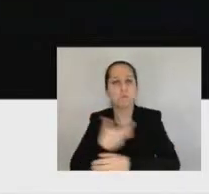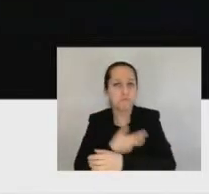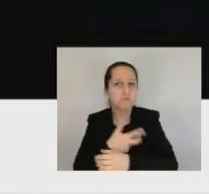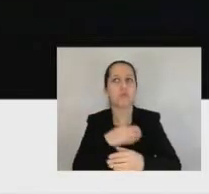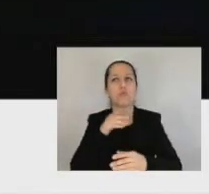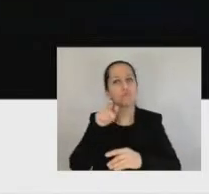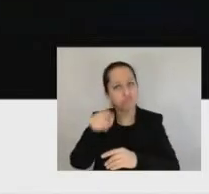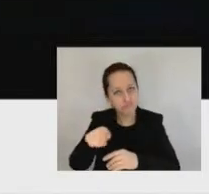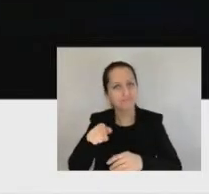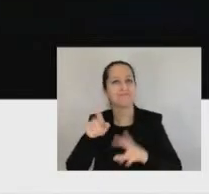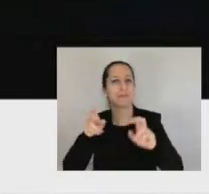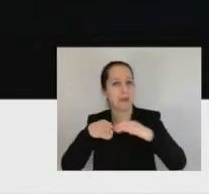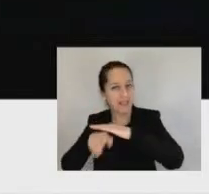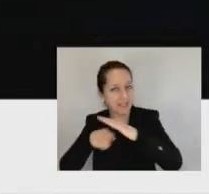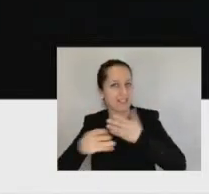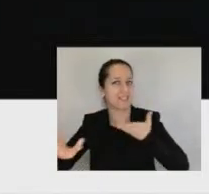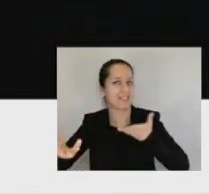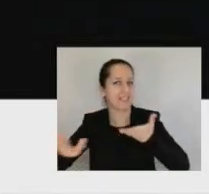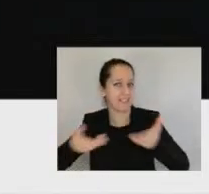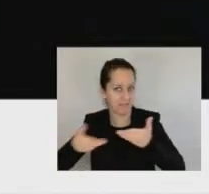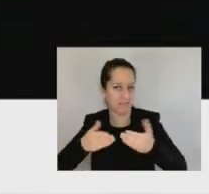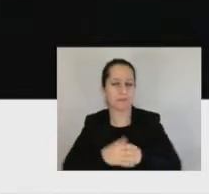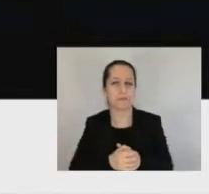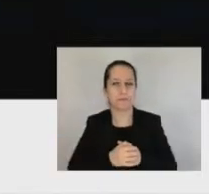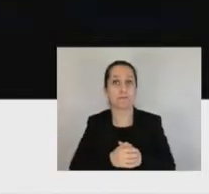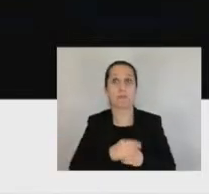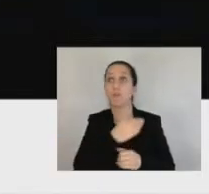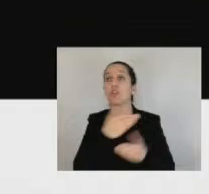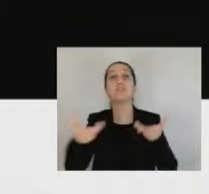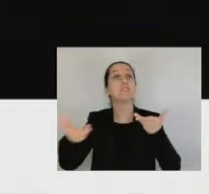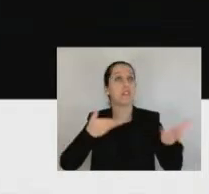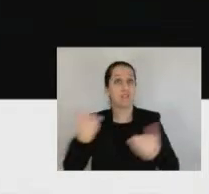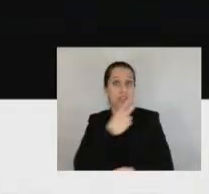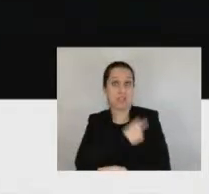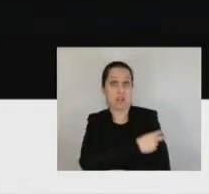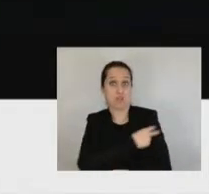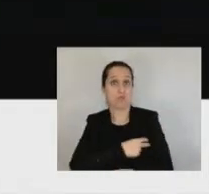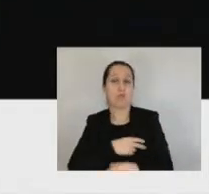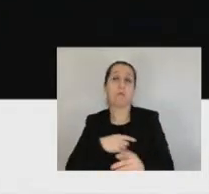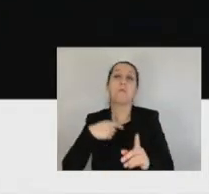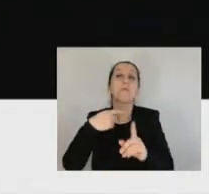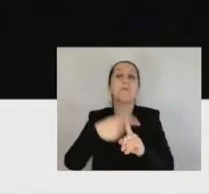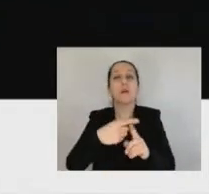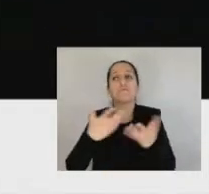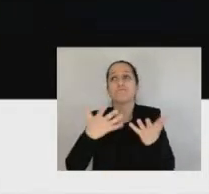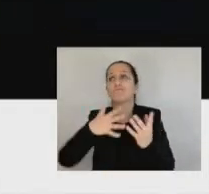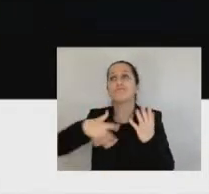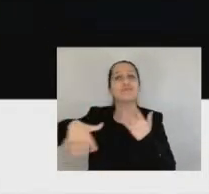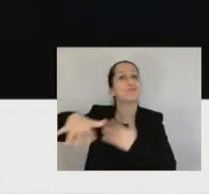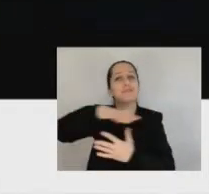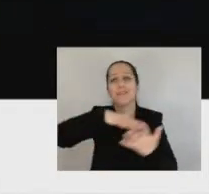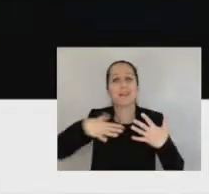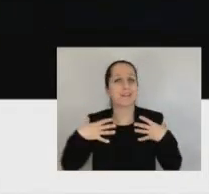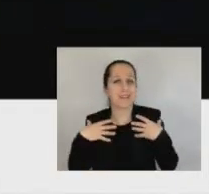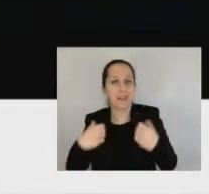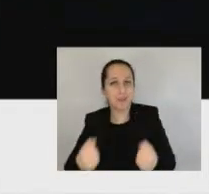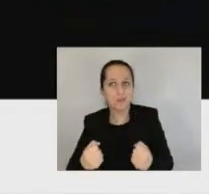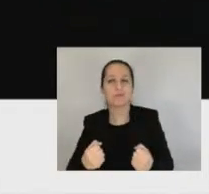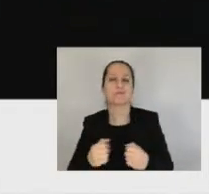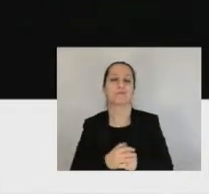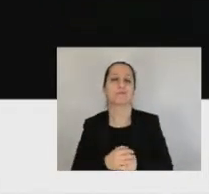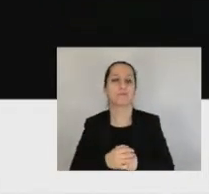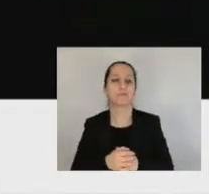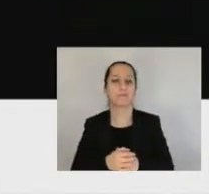through addressing the access barriers associated to social